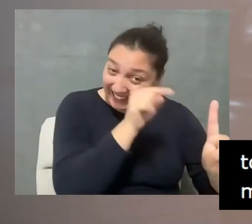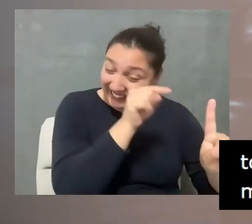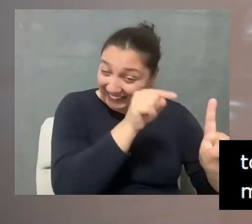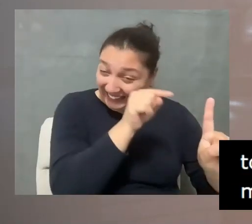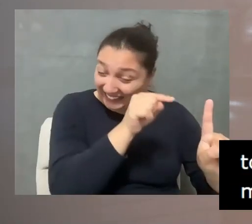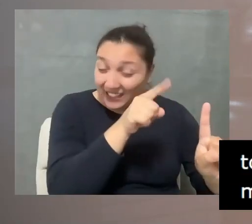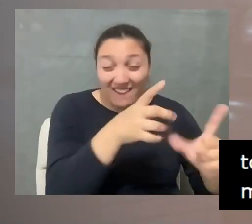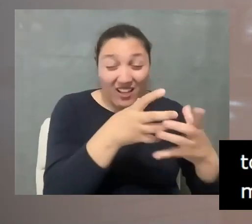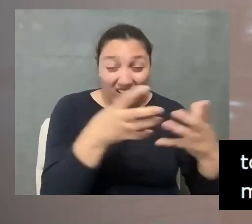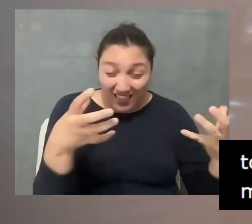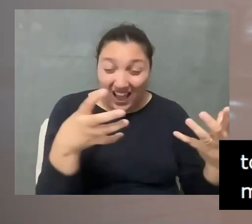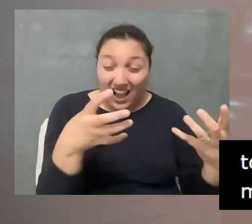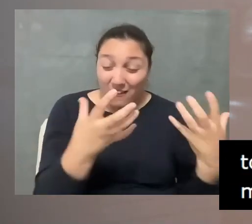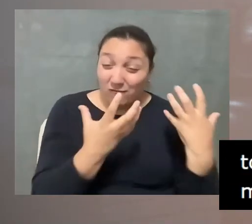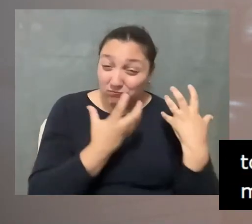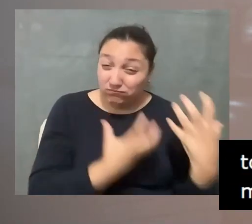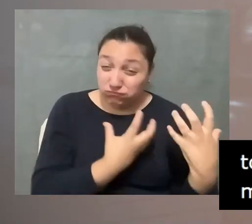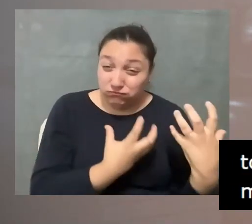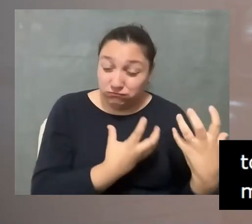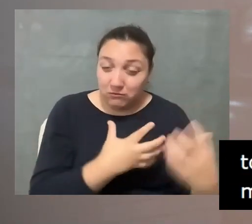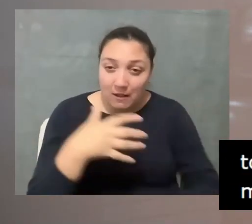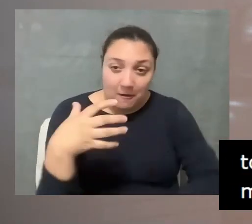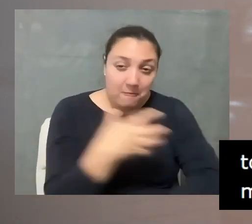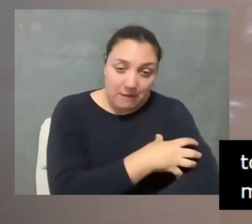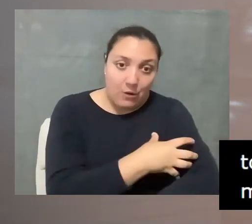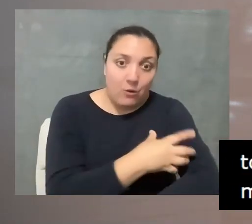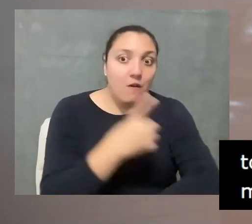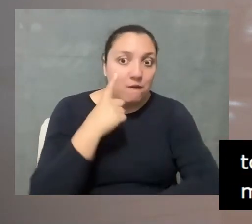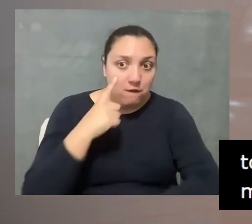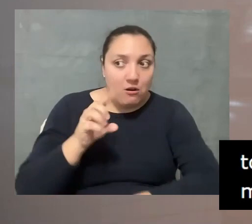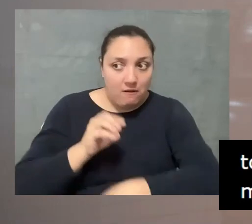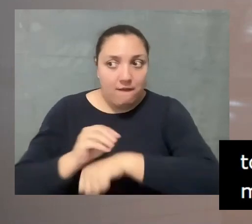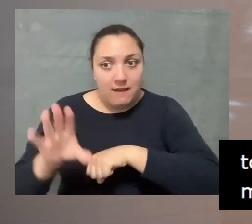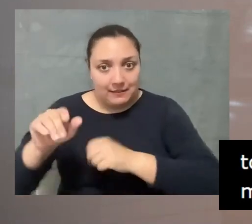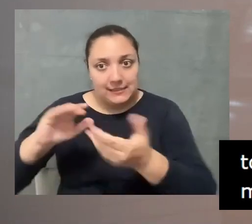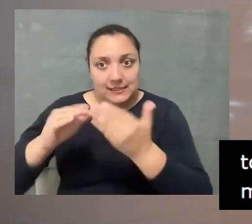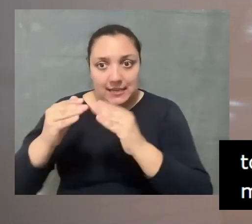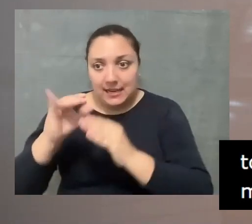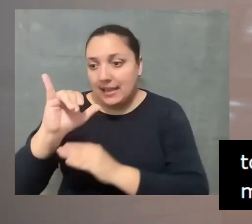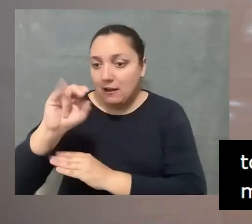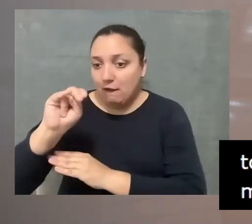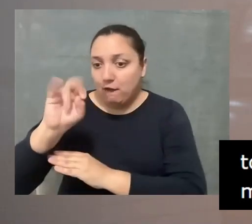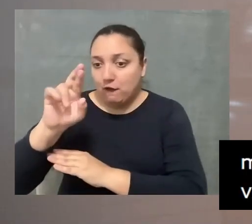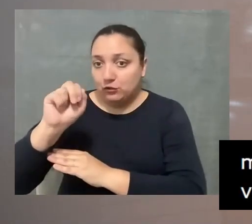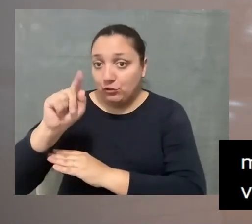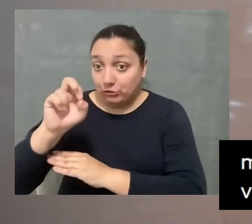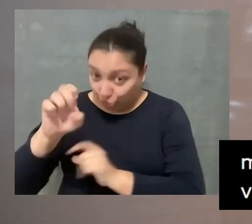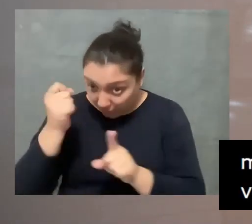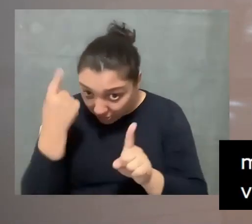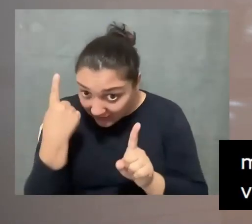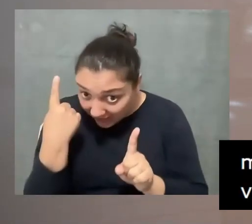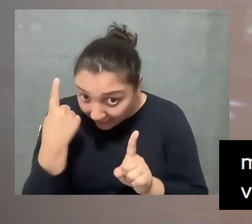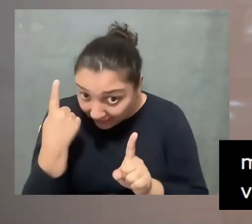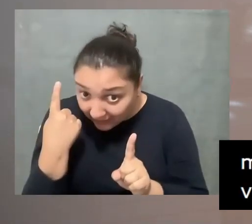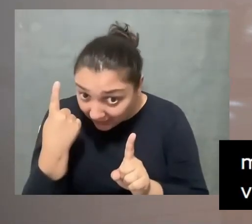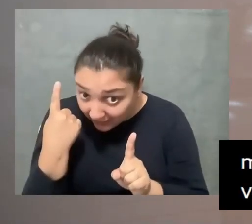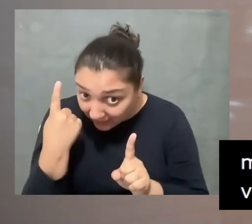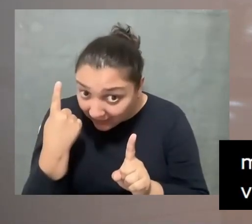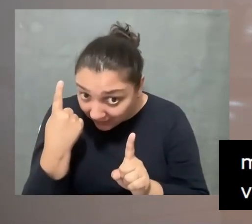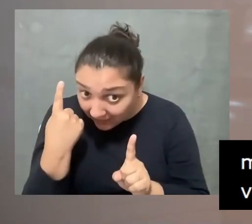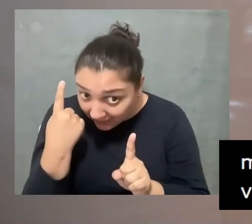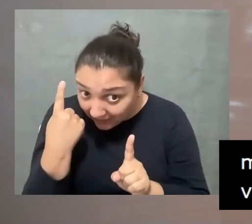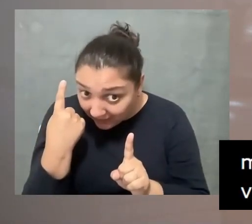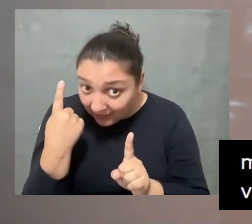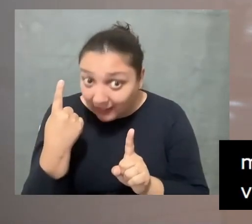strength on the infrastructure of our city. You guys getting what I'm saying? When we're looking at fiber